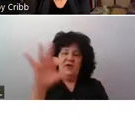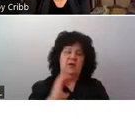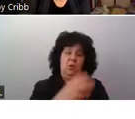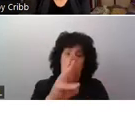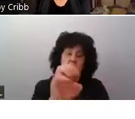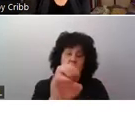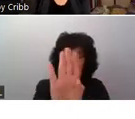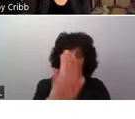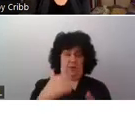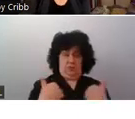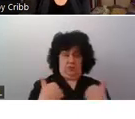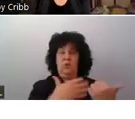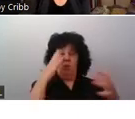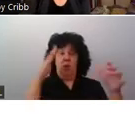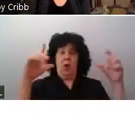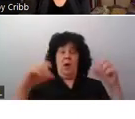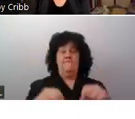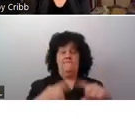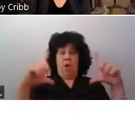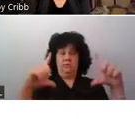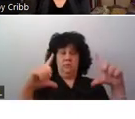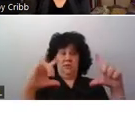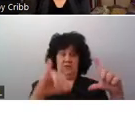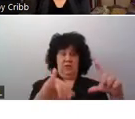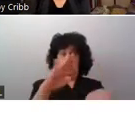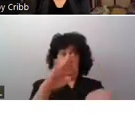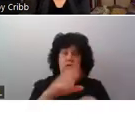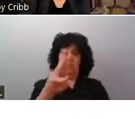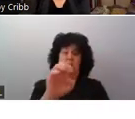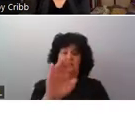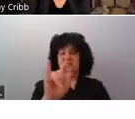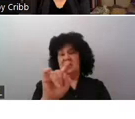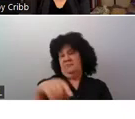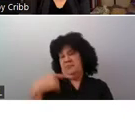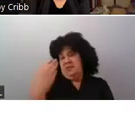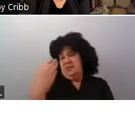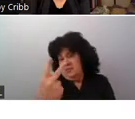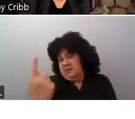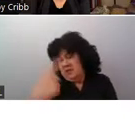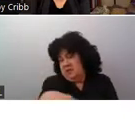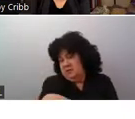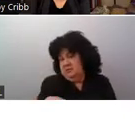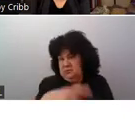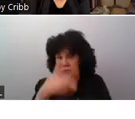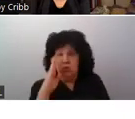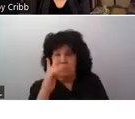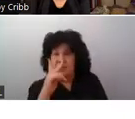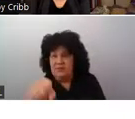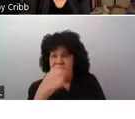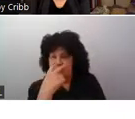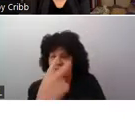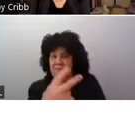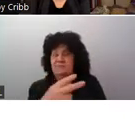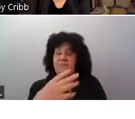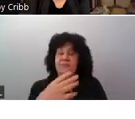this presentation on our website within the next couple of days. So those are going to be up on the website. Again,